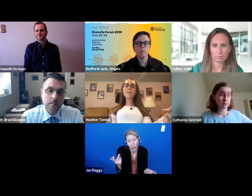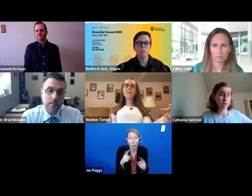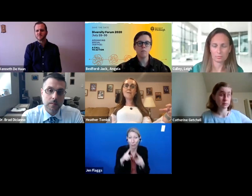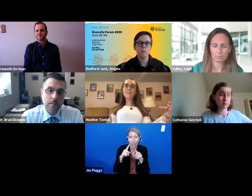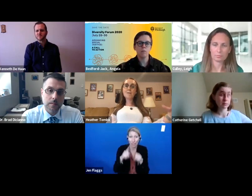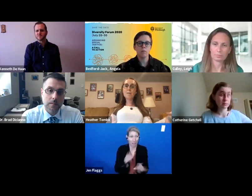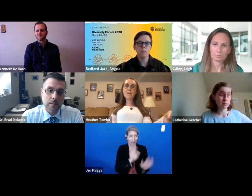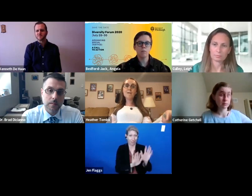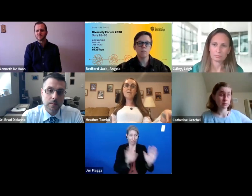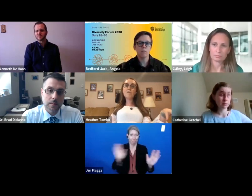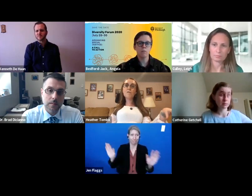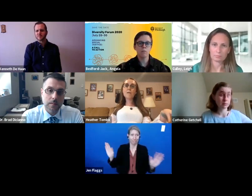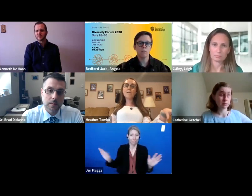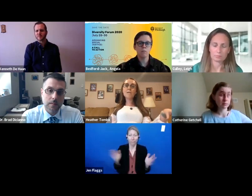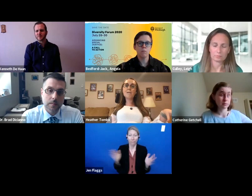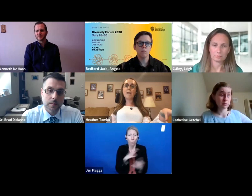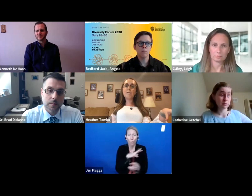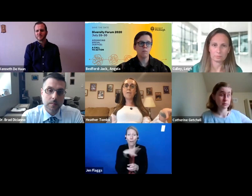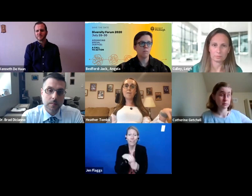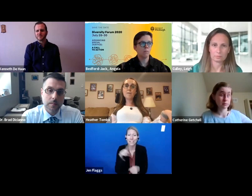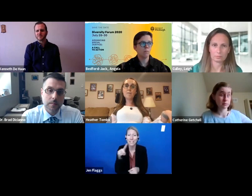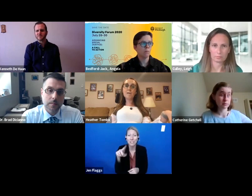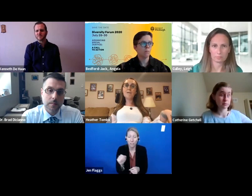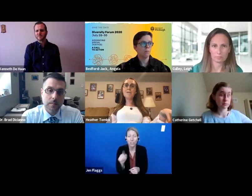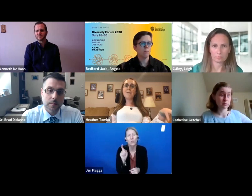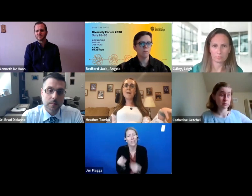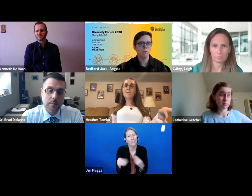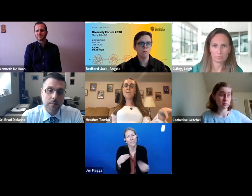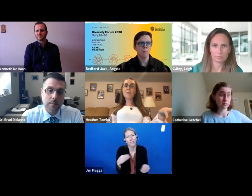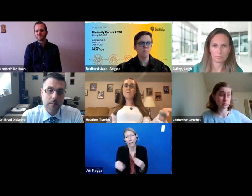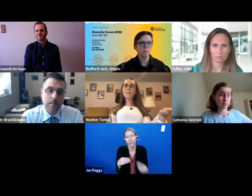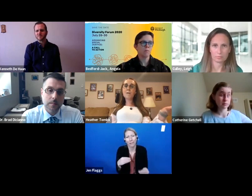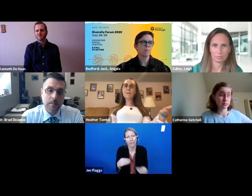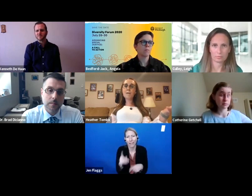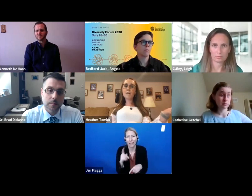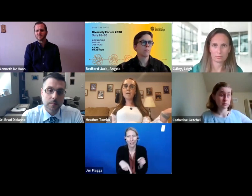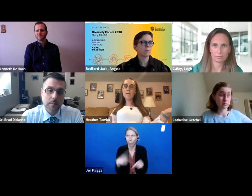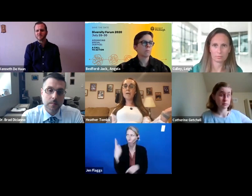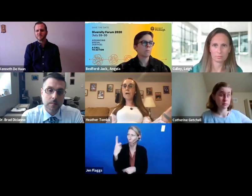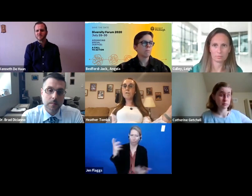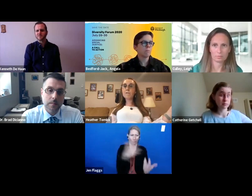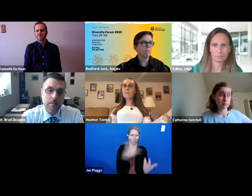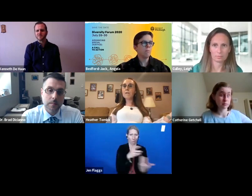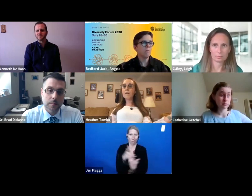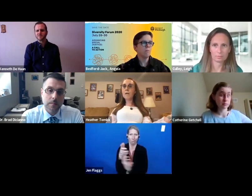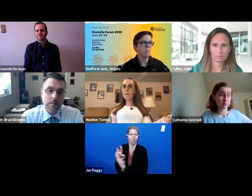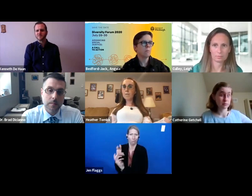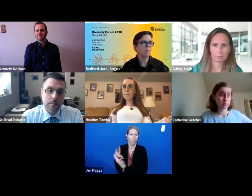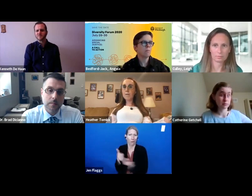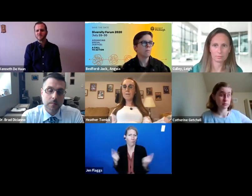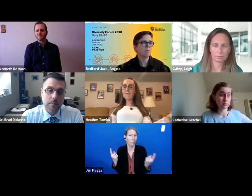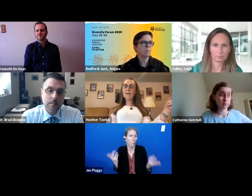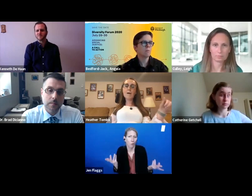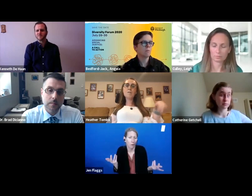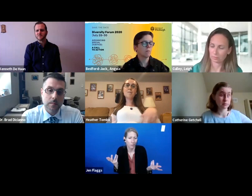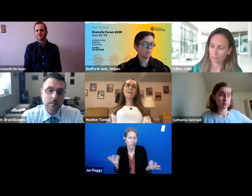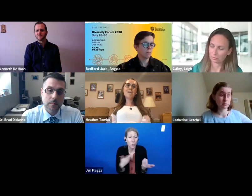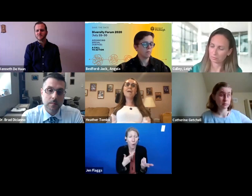within disabilities, you really need that flexibility. And so I'm cautiously